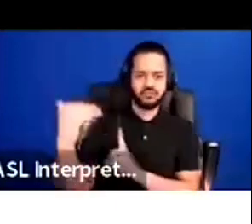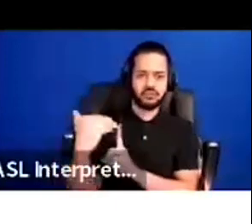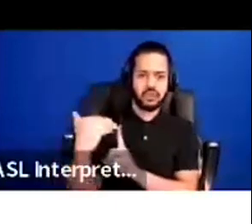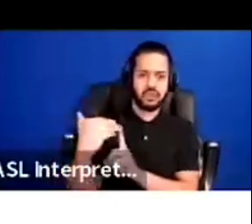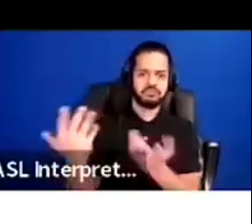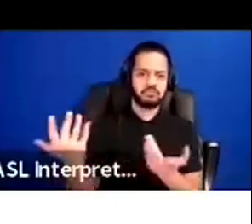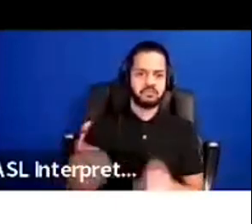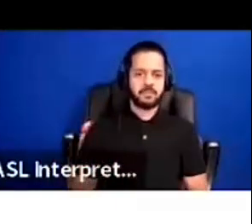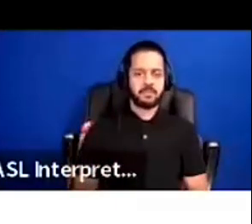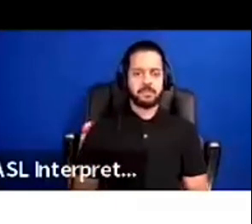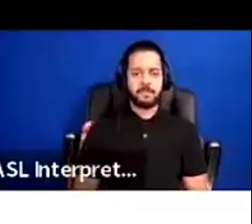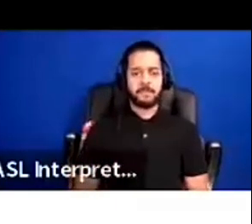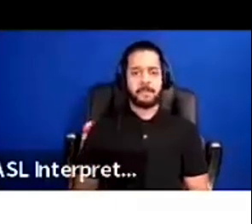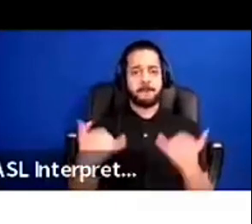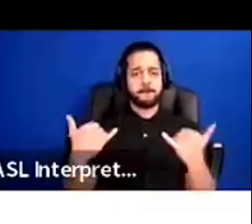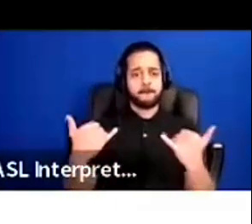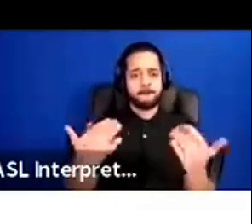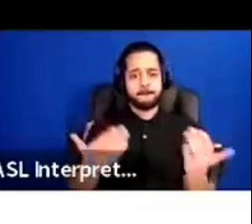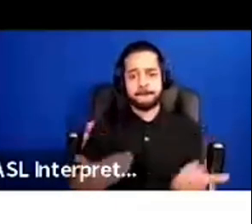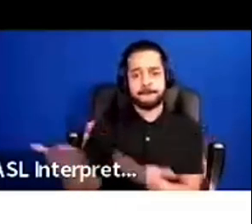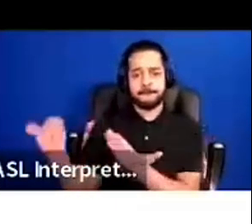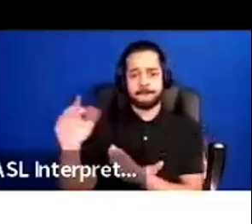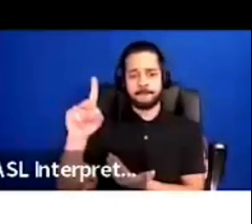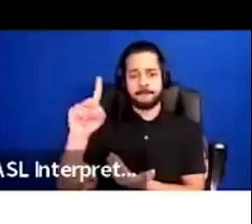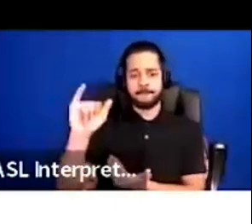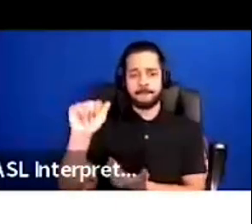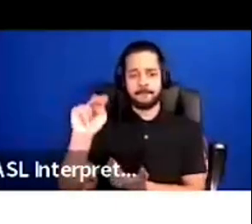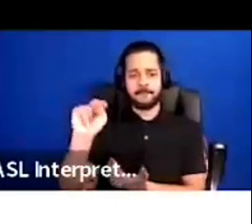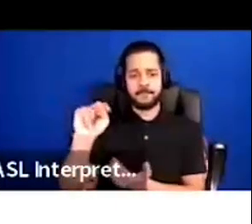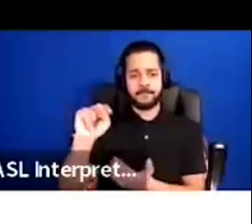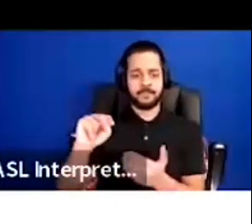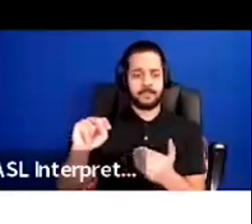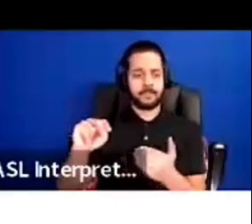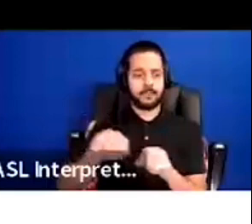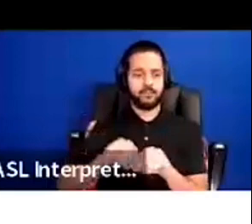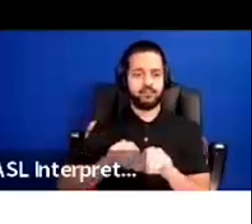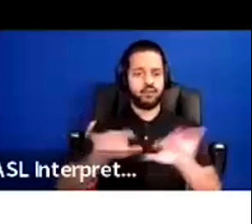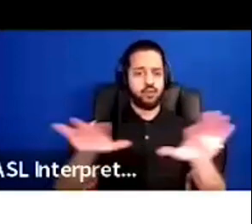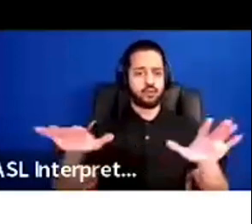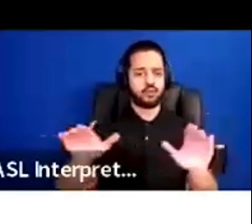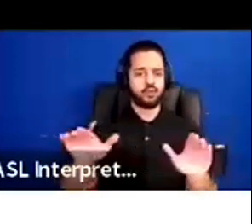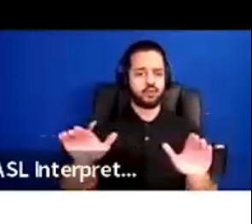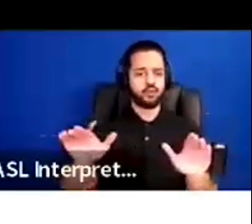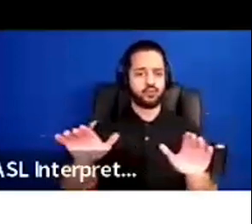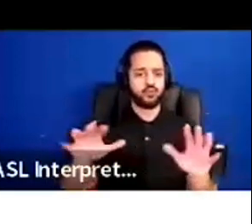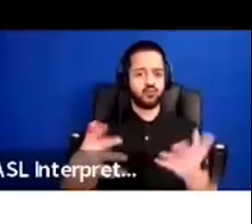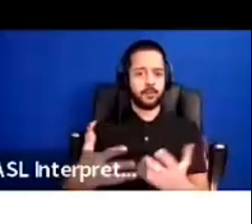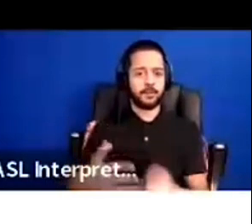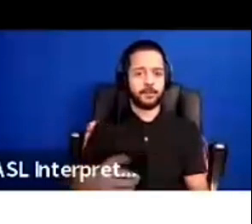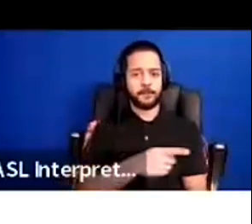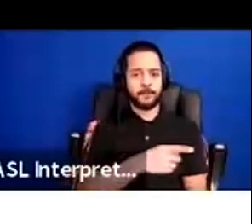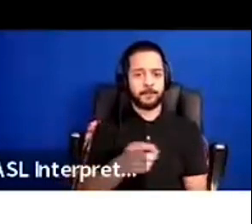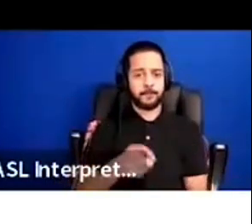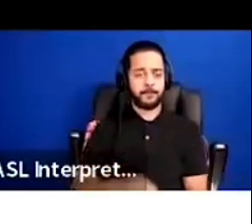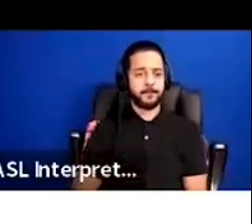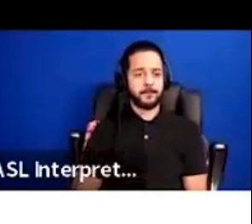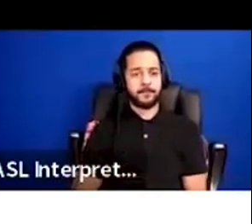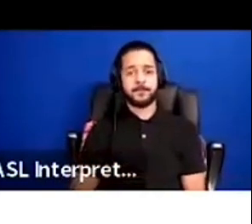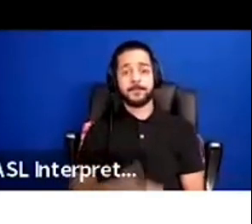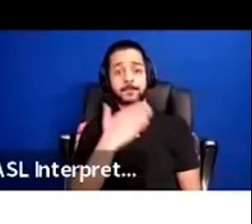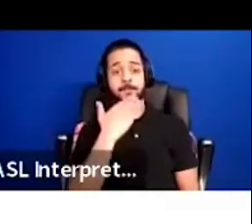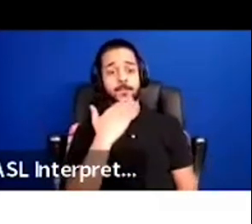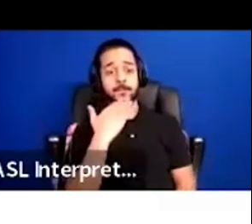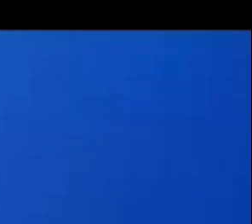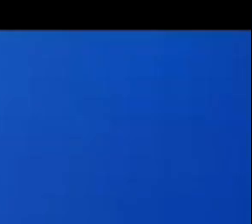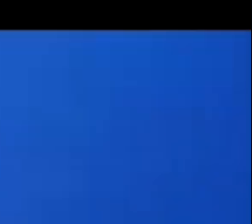with that, I think we will have Dylan break us into groups. Absolutely. Thank you so much, Carmen. Please